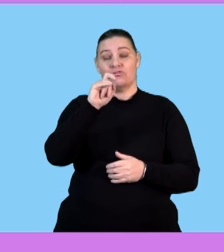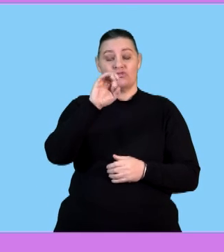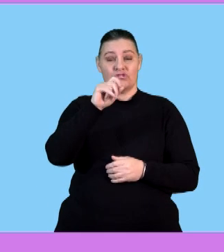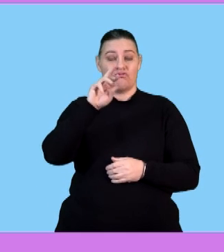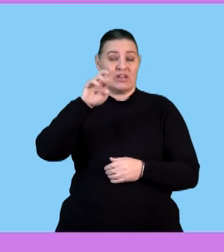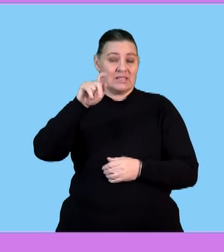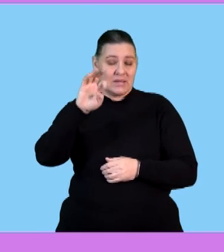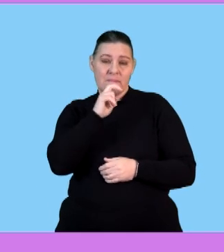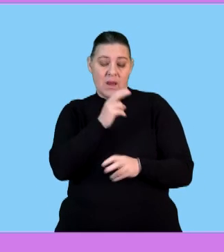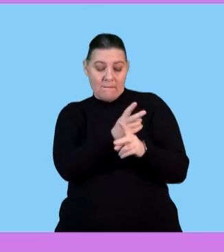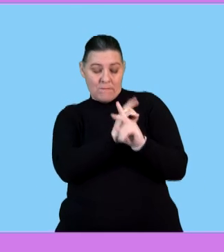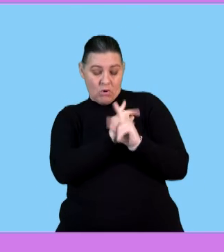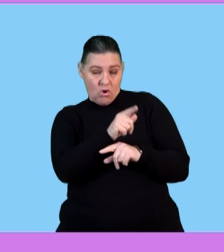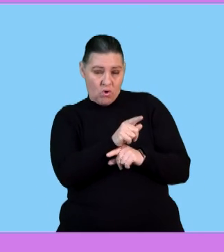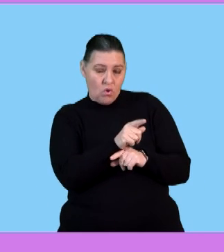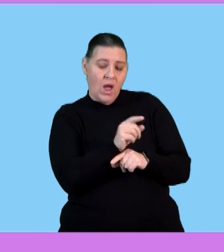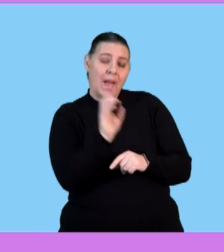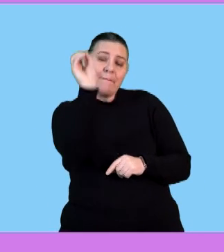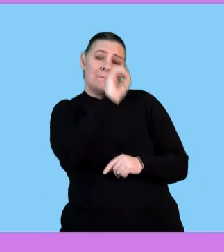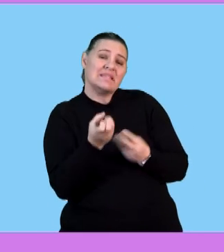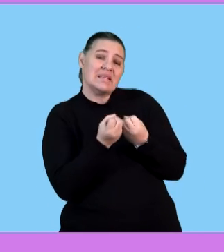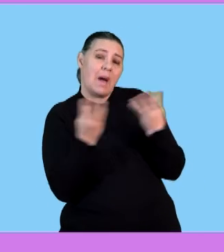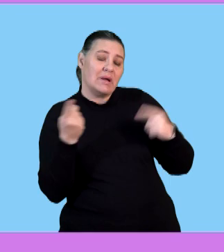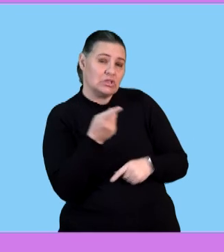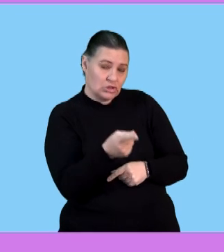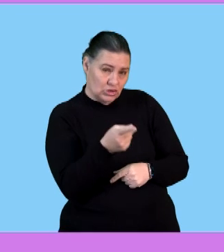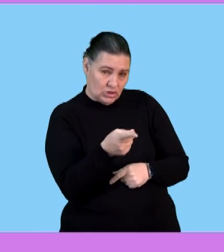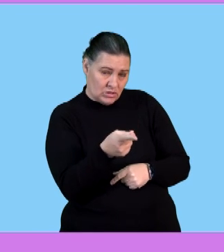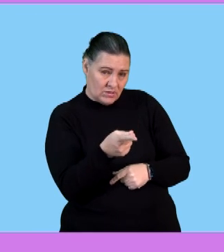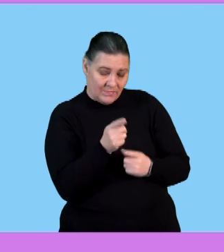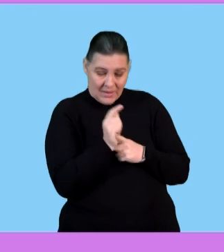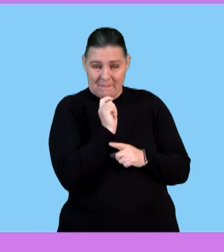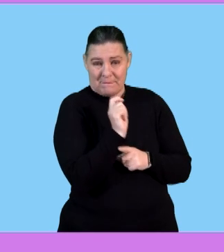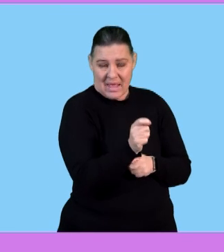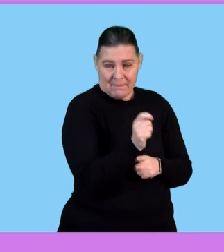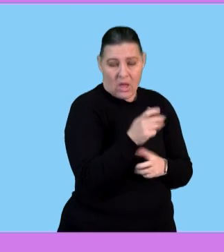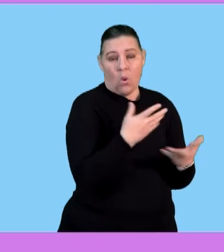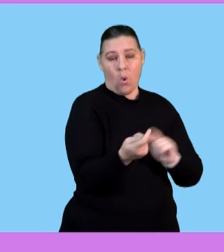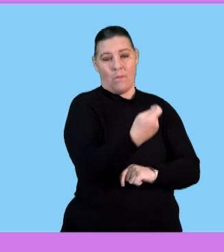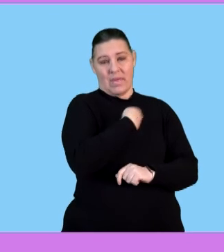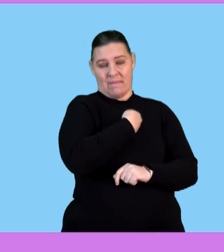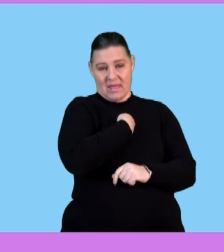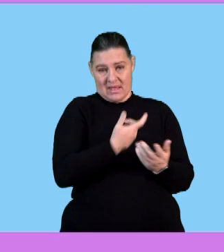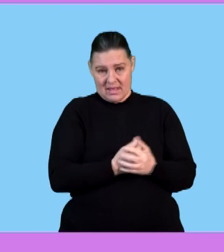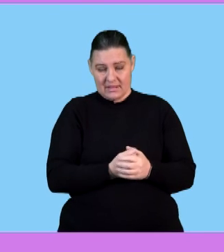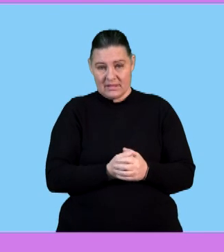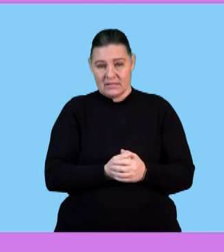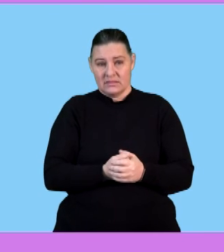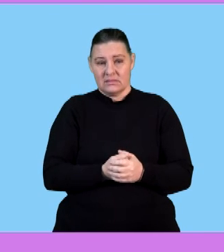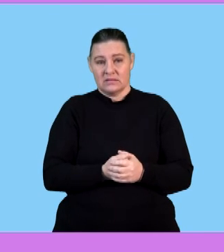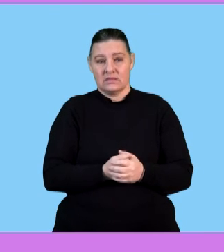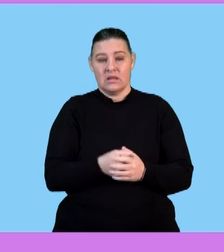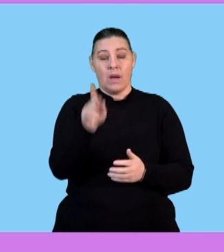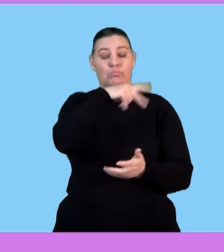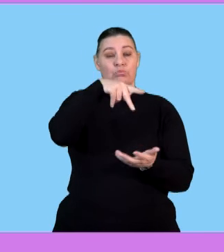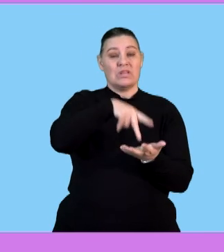charged of the amount borrowed or earned of the amount saved. And of course, that varies. The principal amount, the original amount